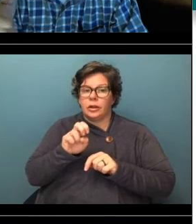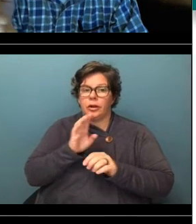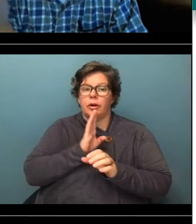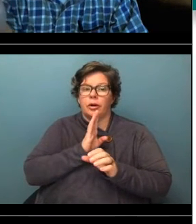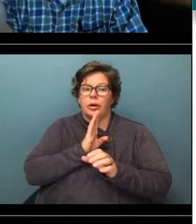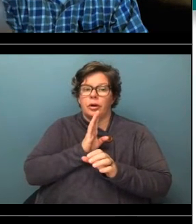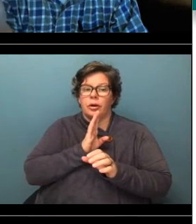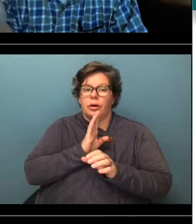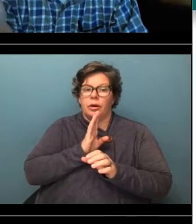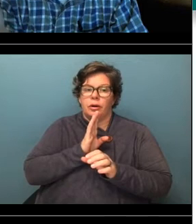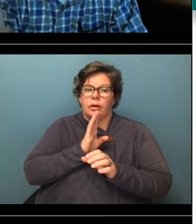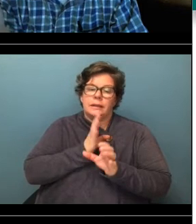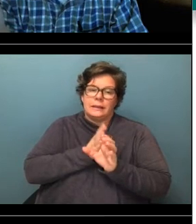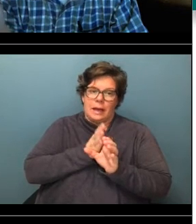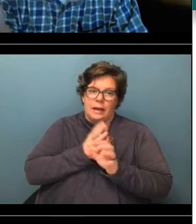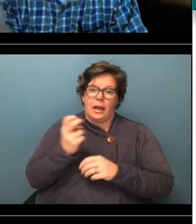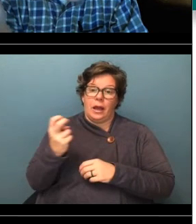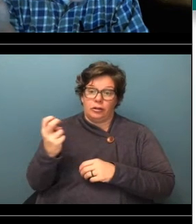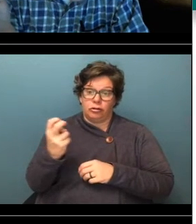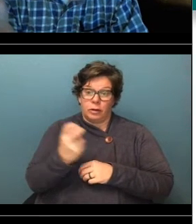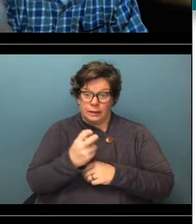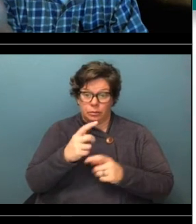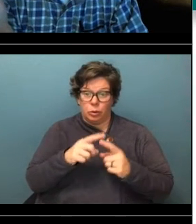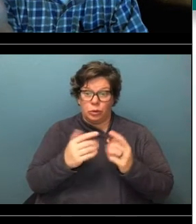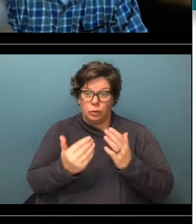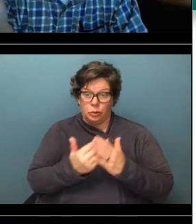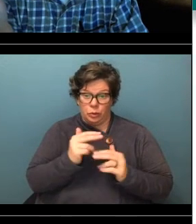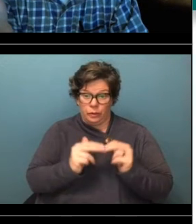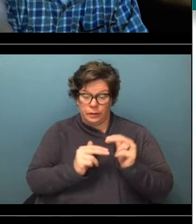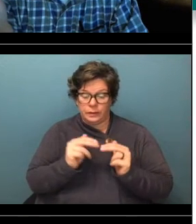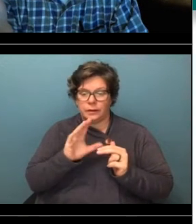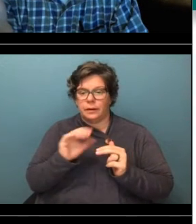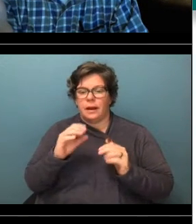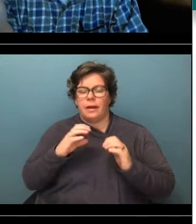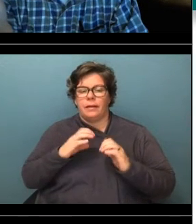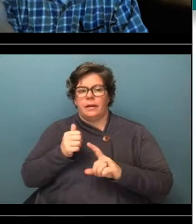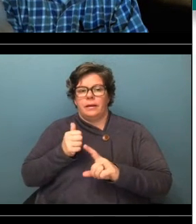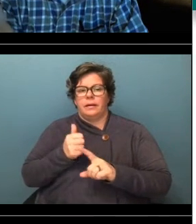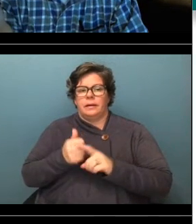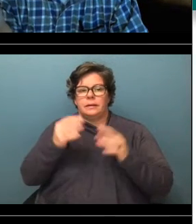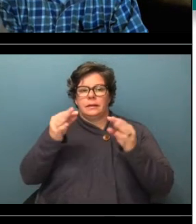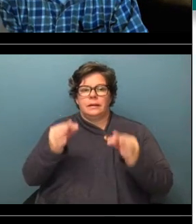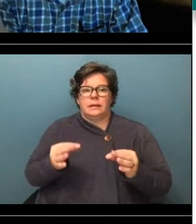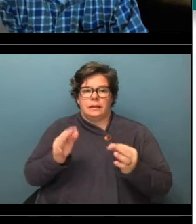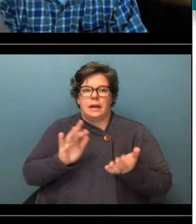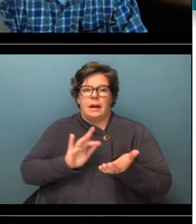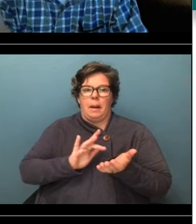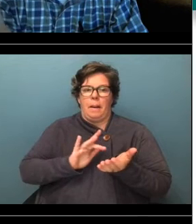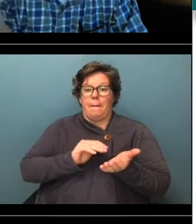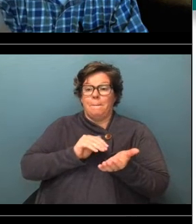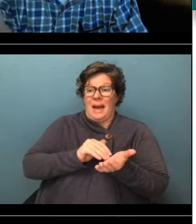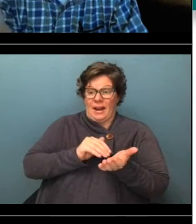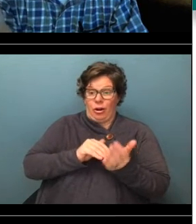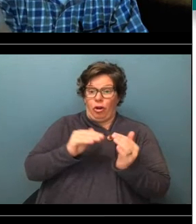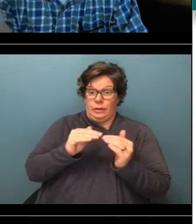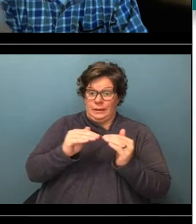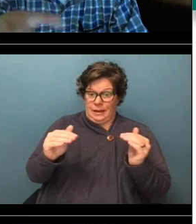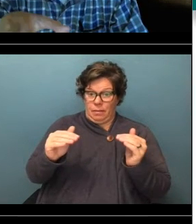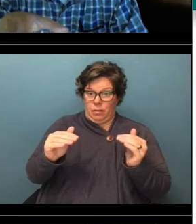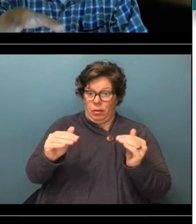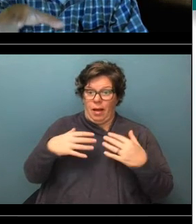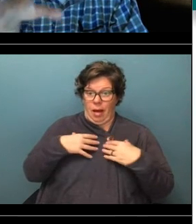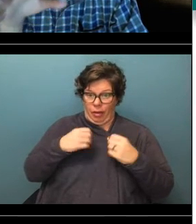that is a secure psychiatric transport, and the client in question is determined to be medically stable, crisis centers may be